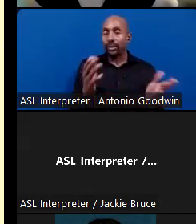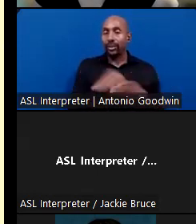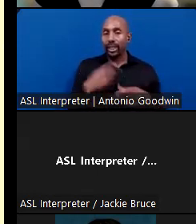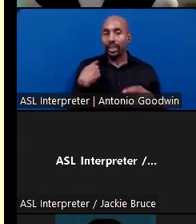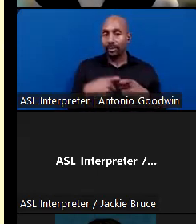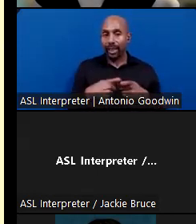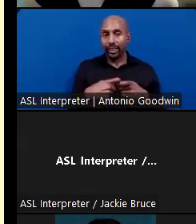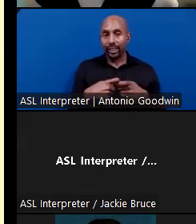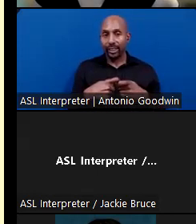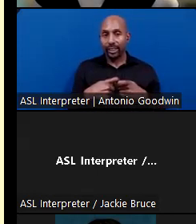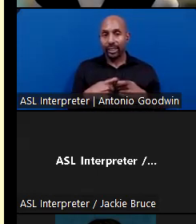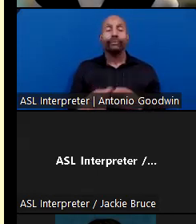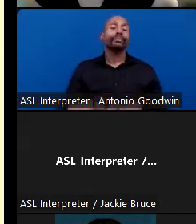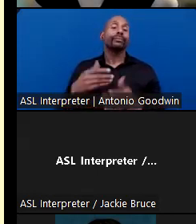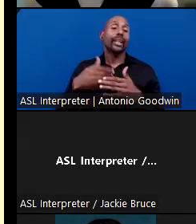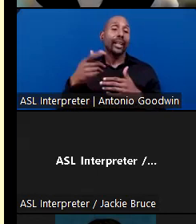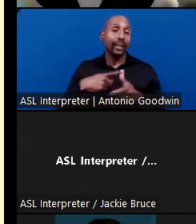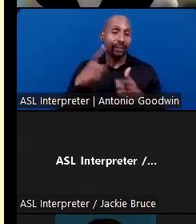folks about I